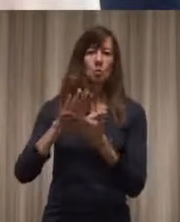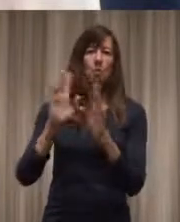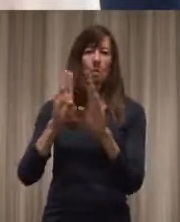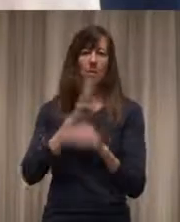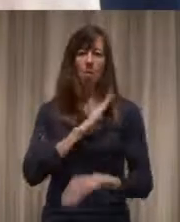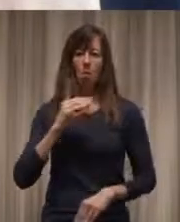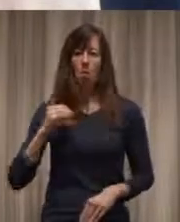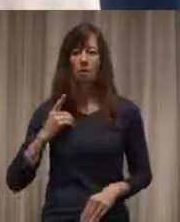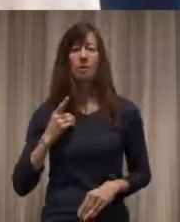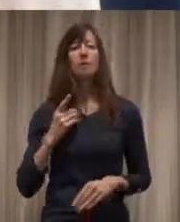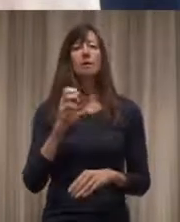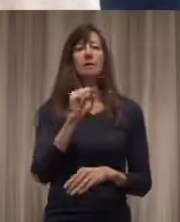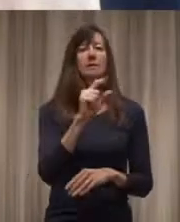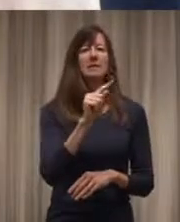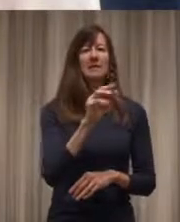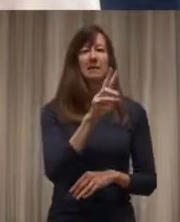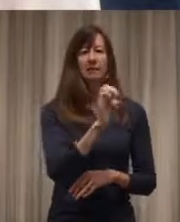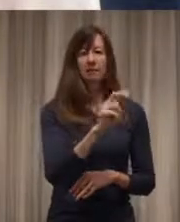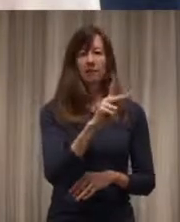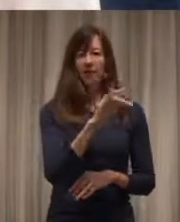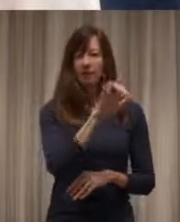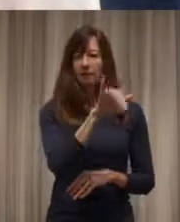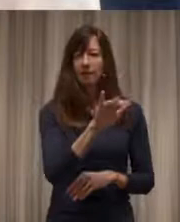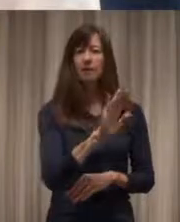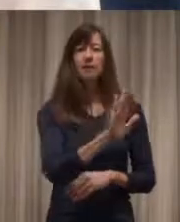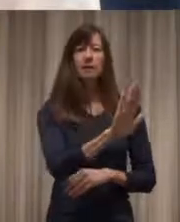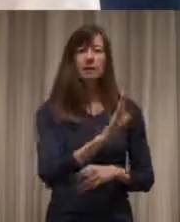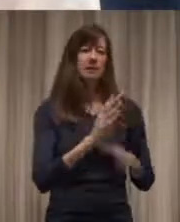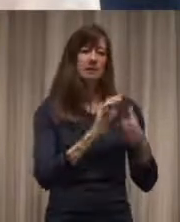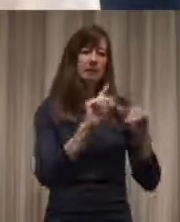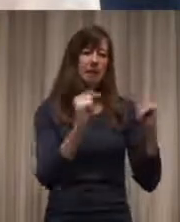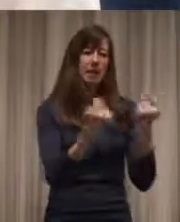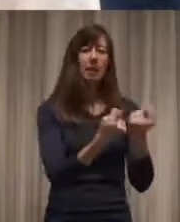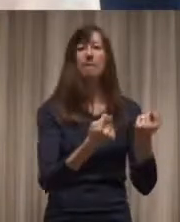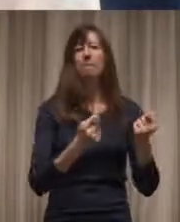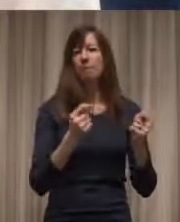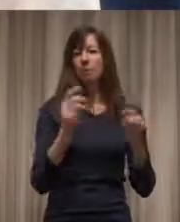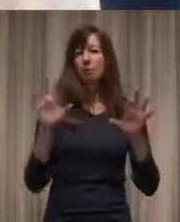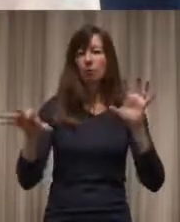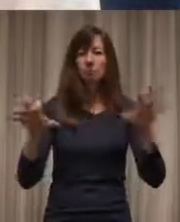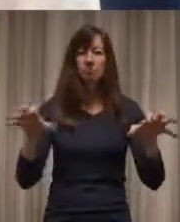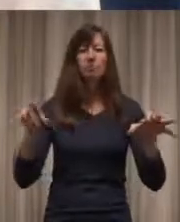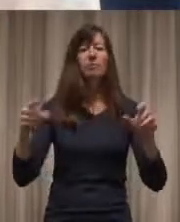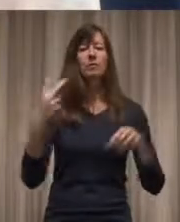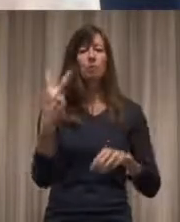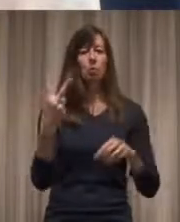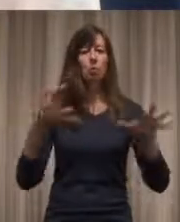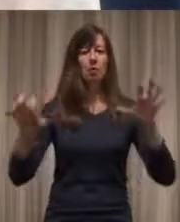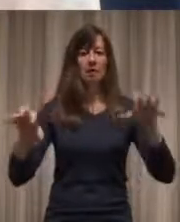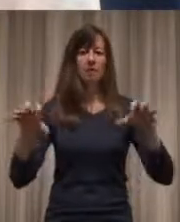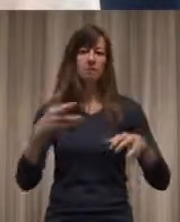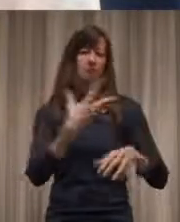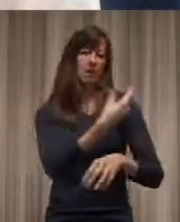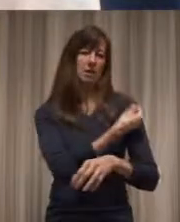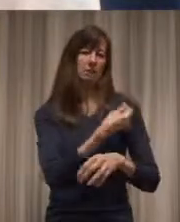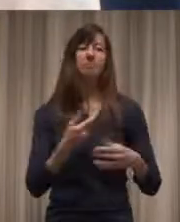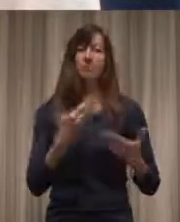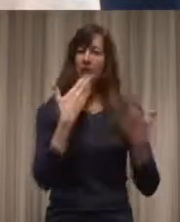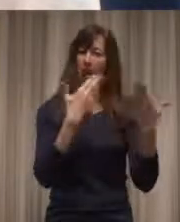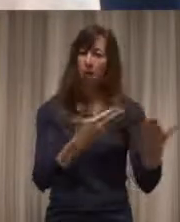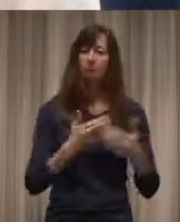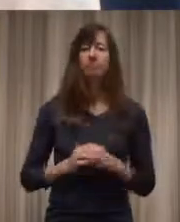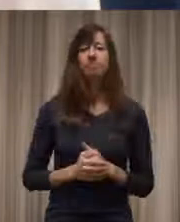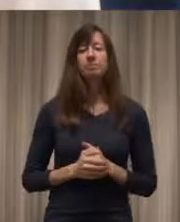partnership at those sites. What does this all mean? What do these sites mean? What will this result in